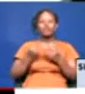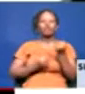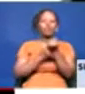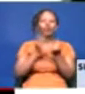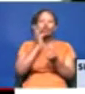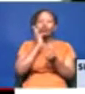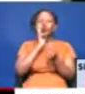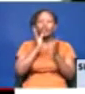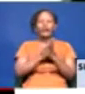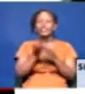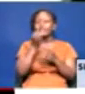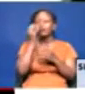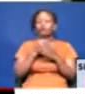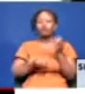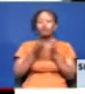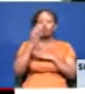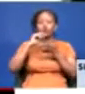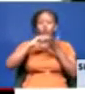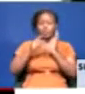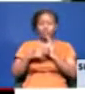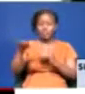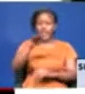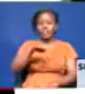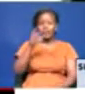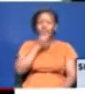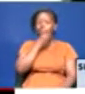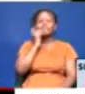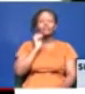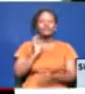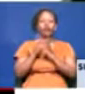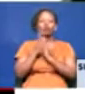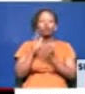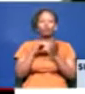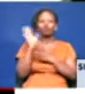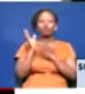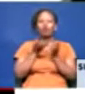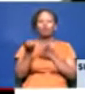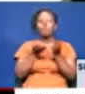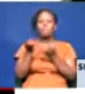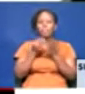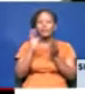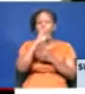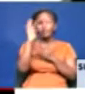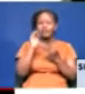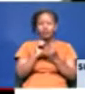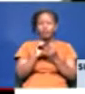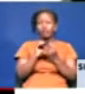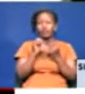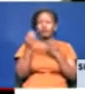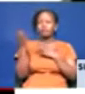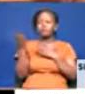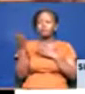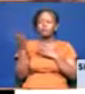production projects in arid and semi-arid areas. Here are the details of this and other stories in our business news